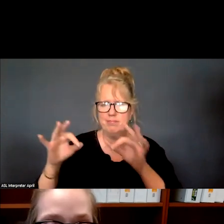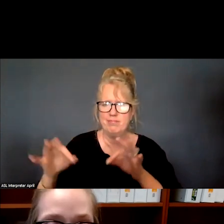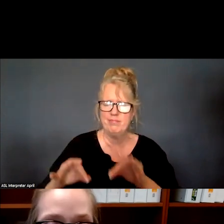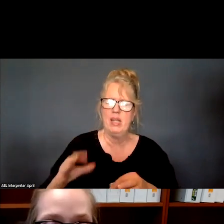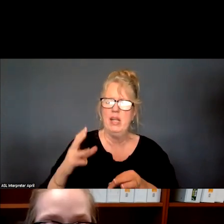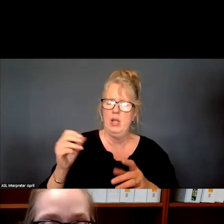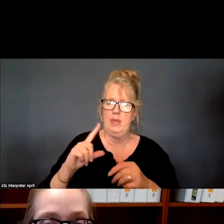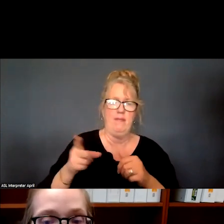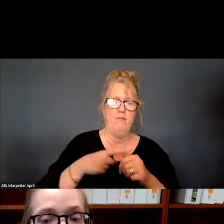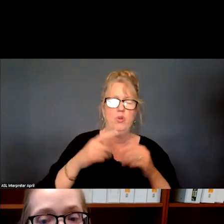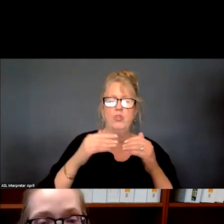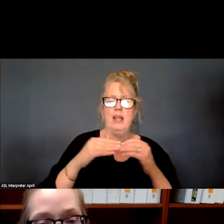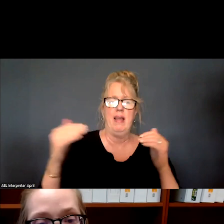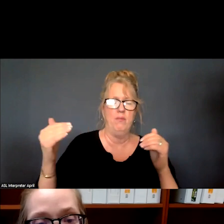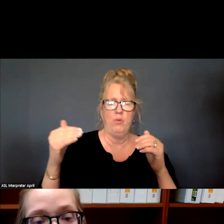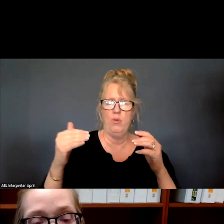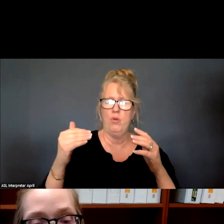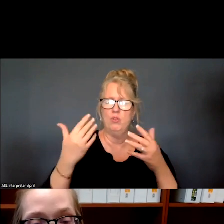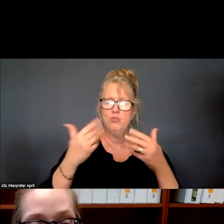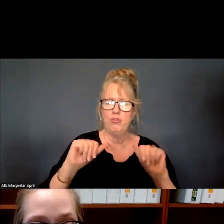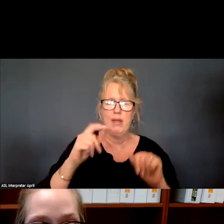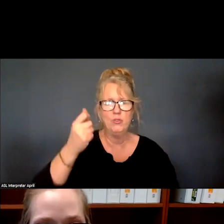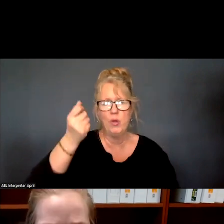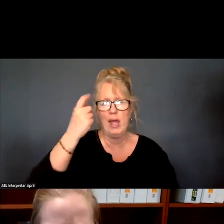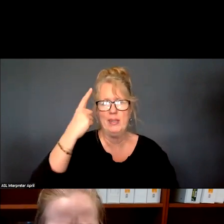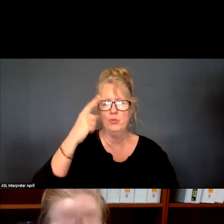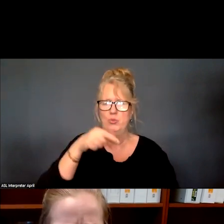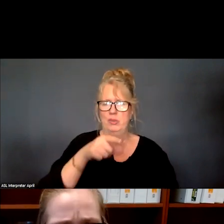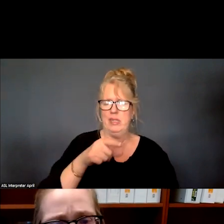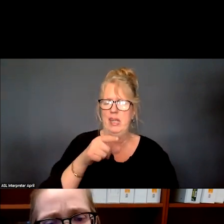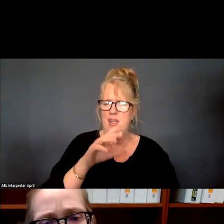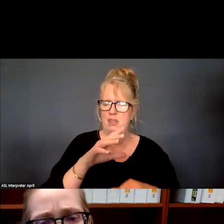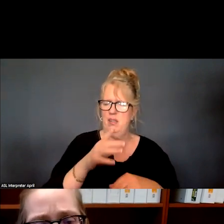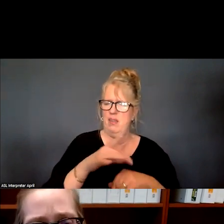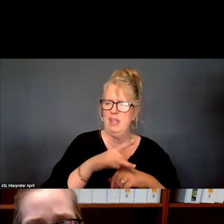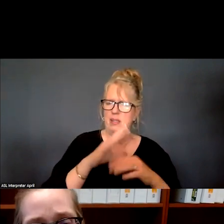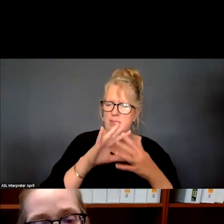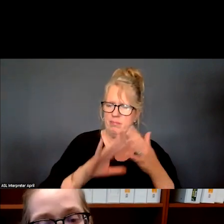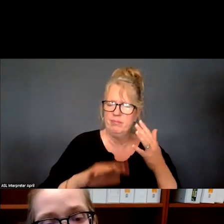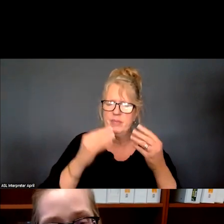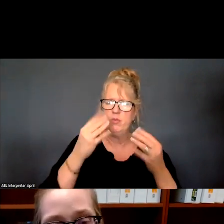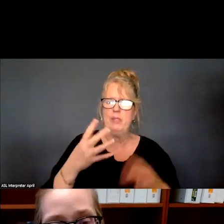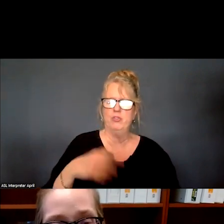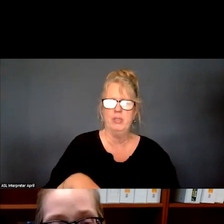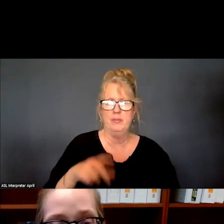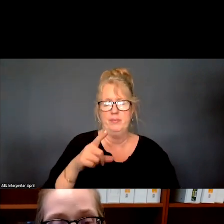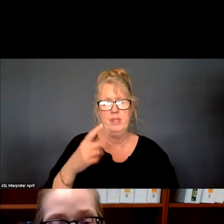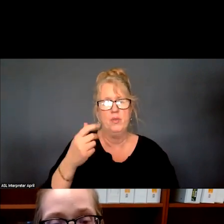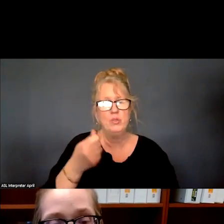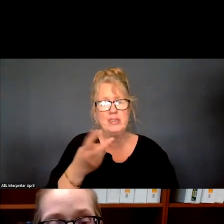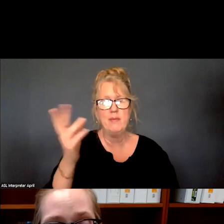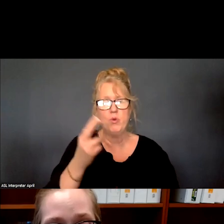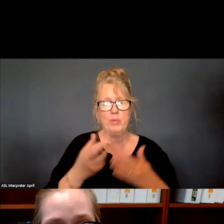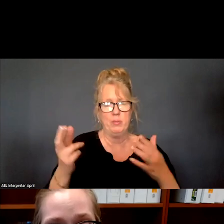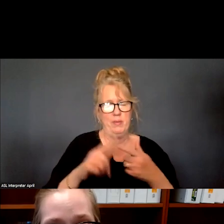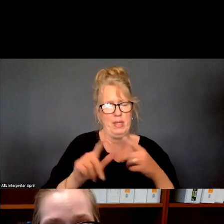that first level overview, trying to understand those demographics there. CPWR, as mentioned, has several resources addressing